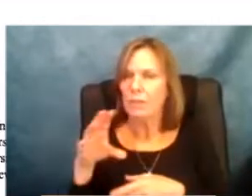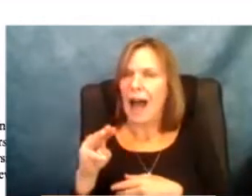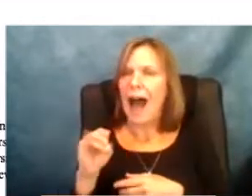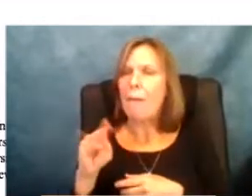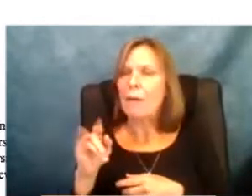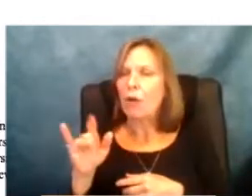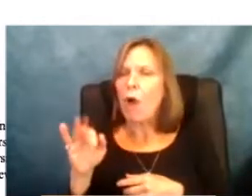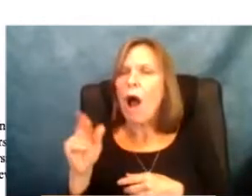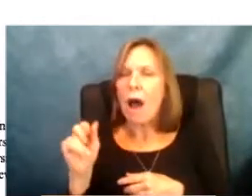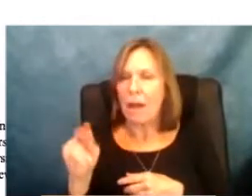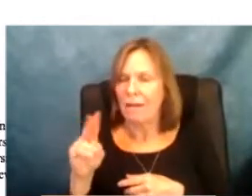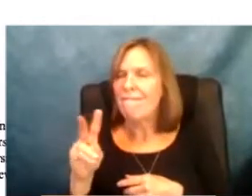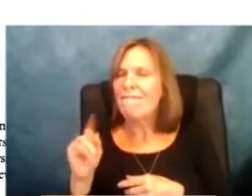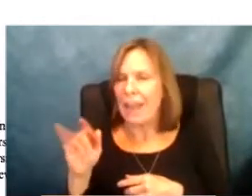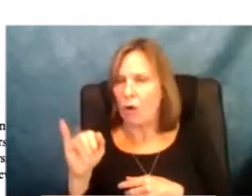variant.